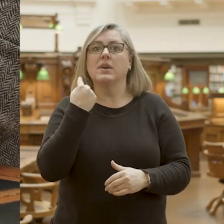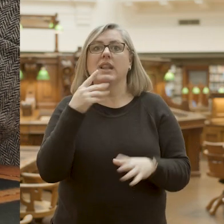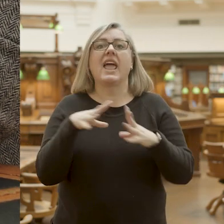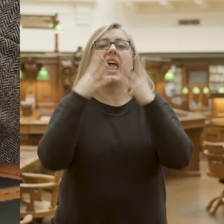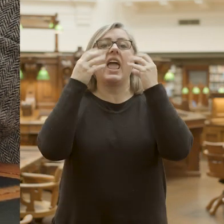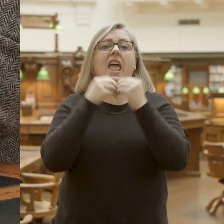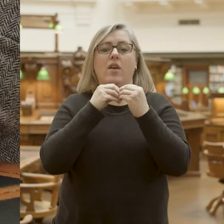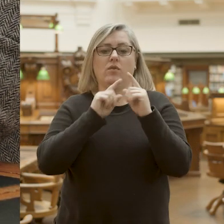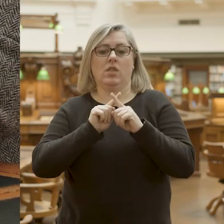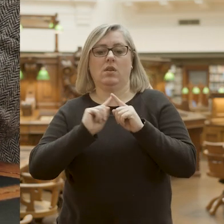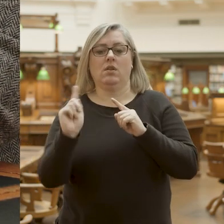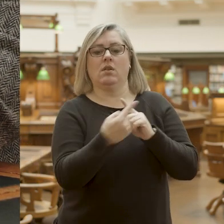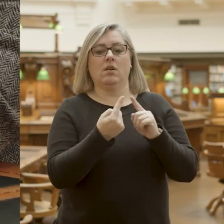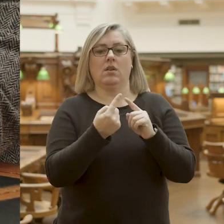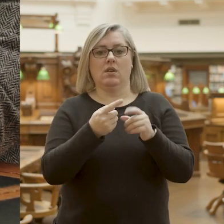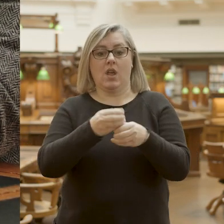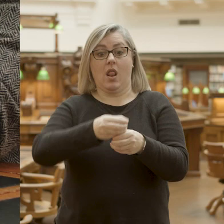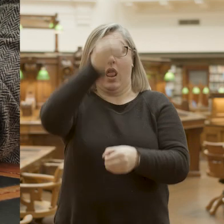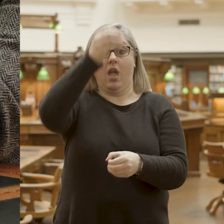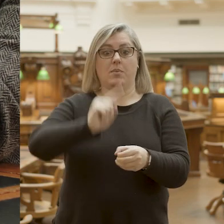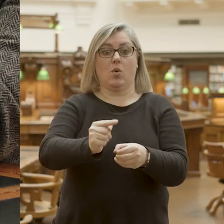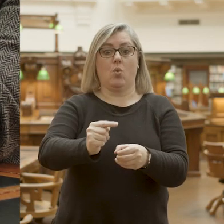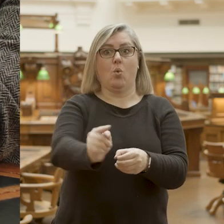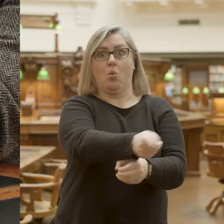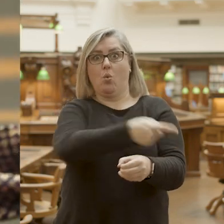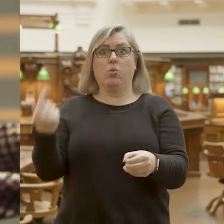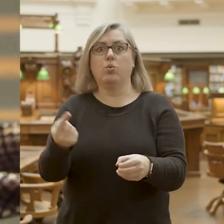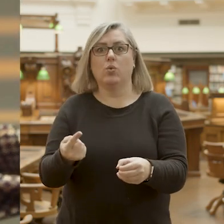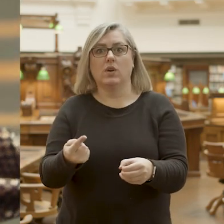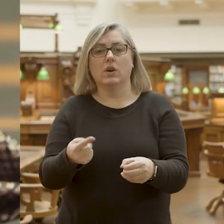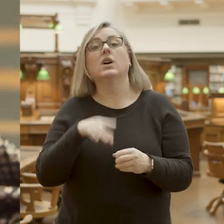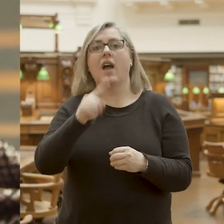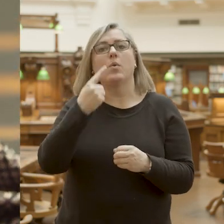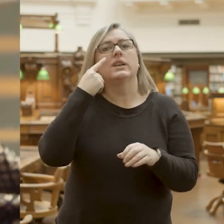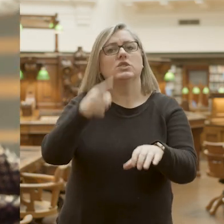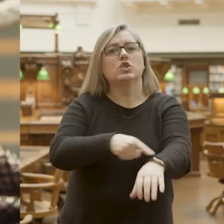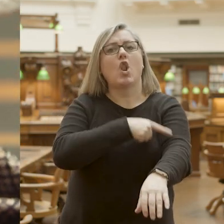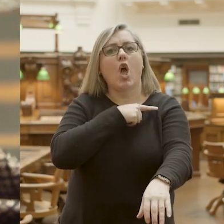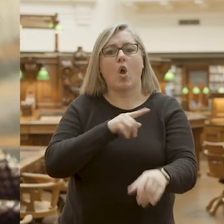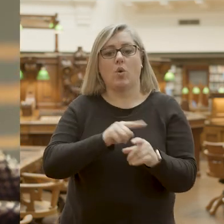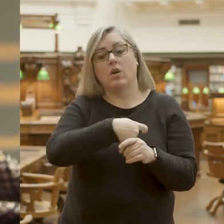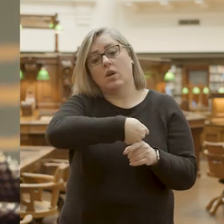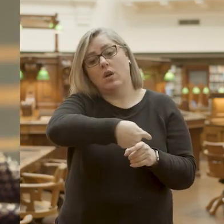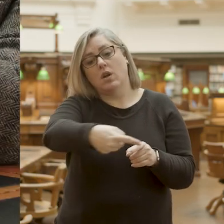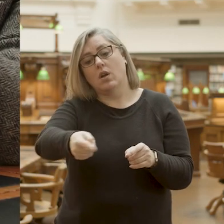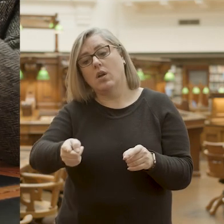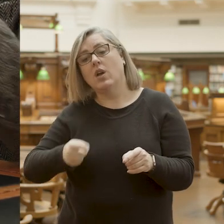travels around the lamp and not through it. So I'll do it as slowly as I can, and you could see it just traveling